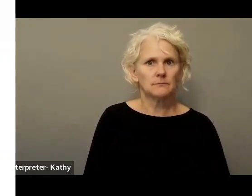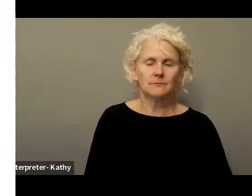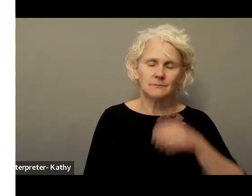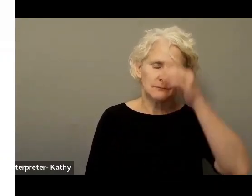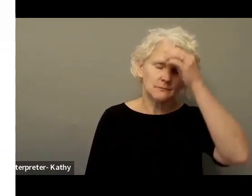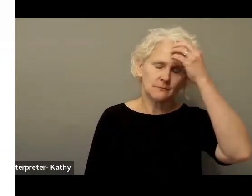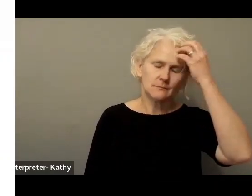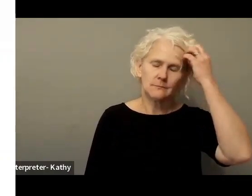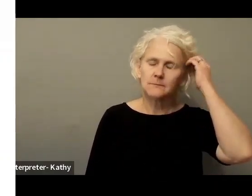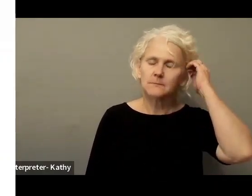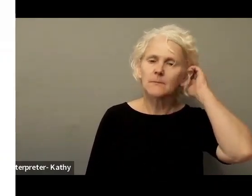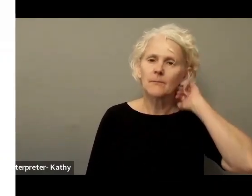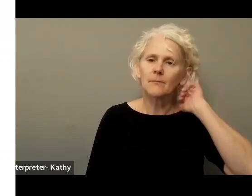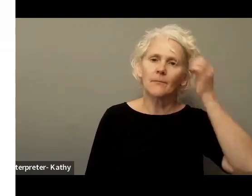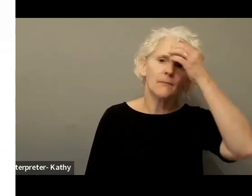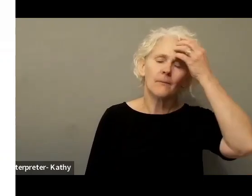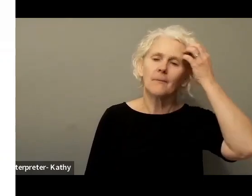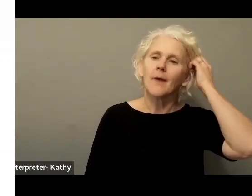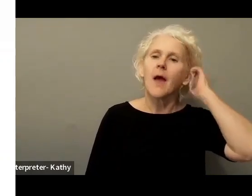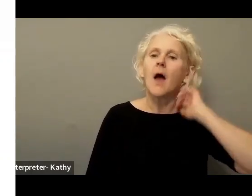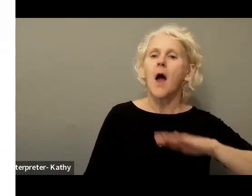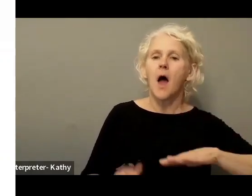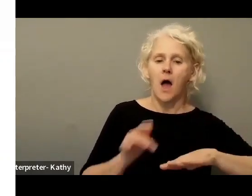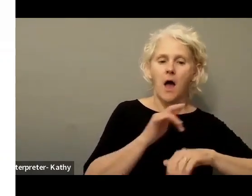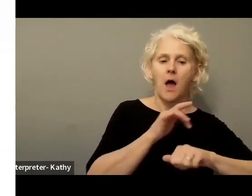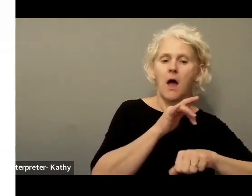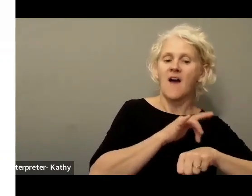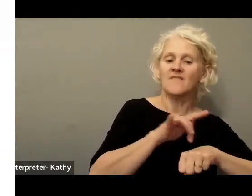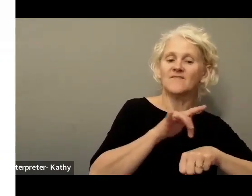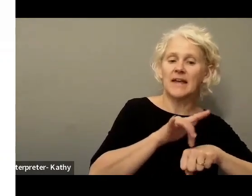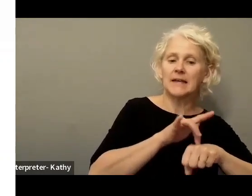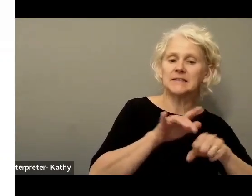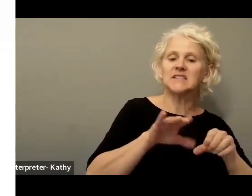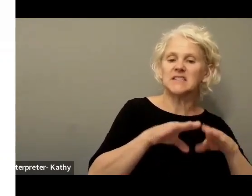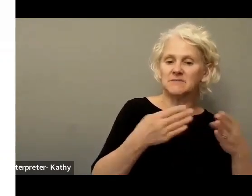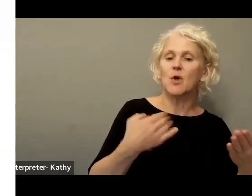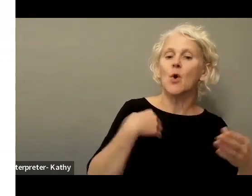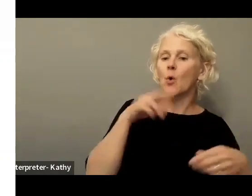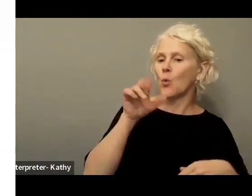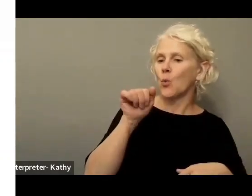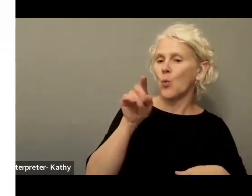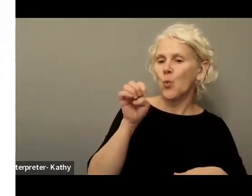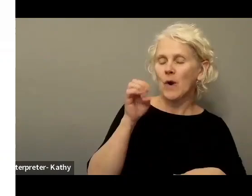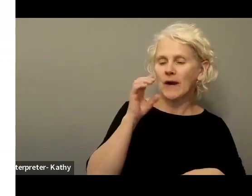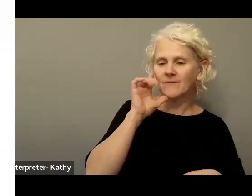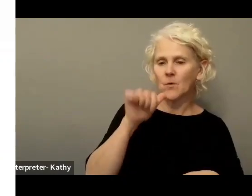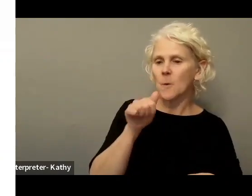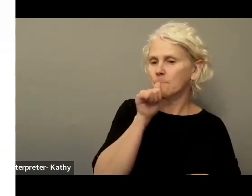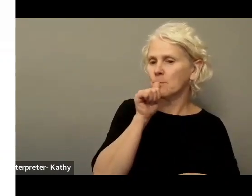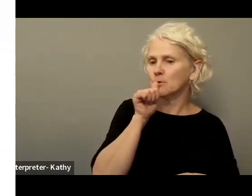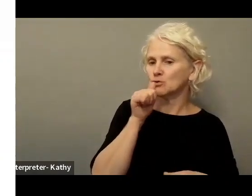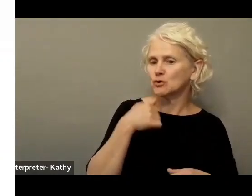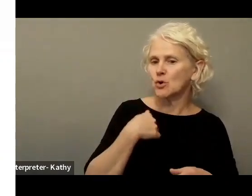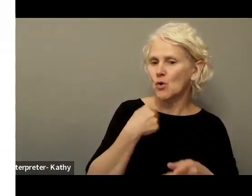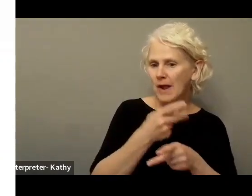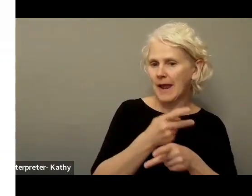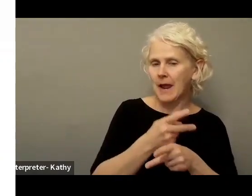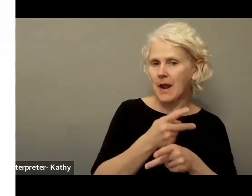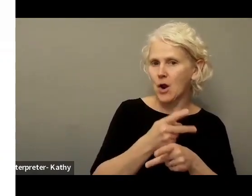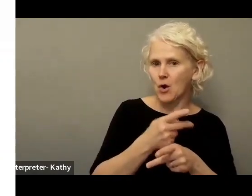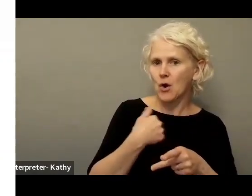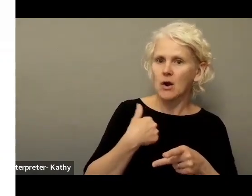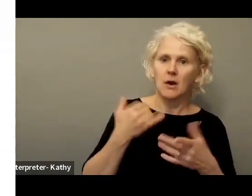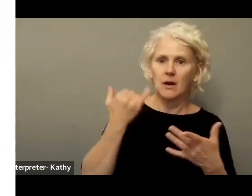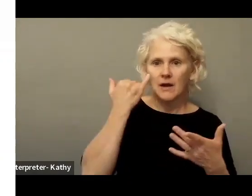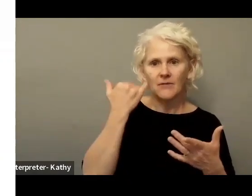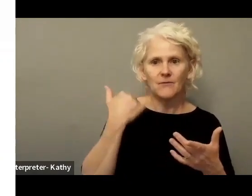We don't have a vacancy rate in the chart here for personal care aides. If you guys want to